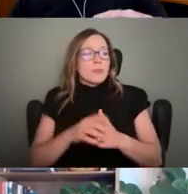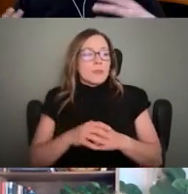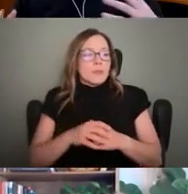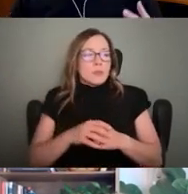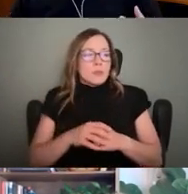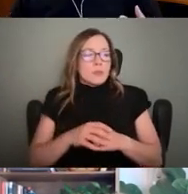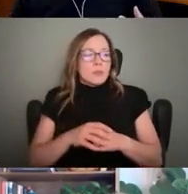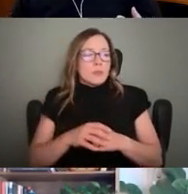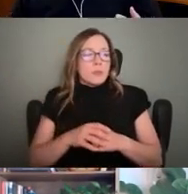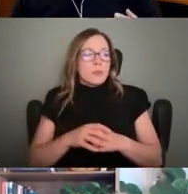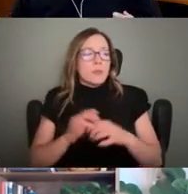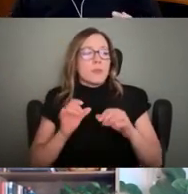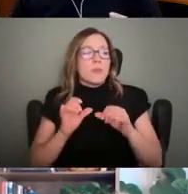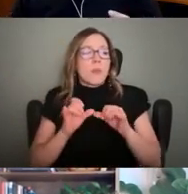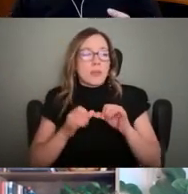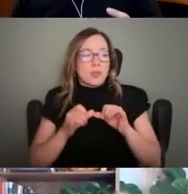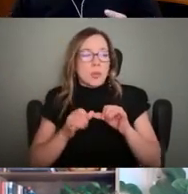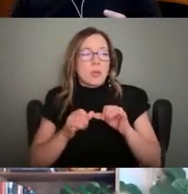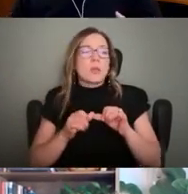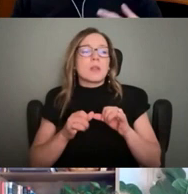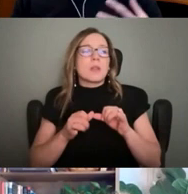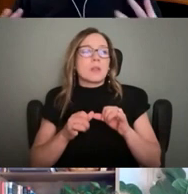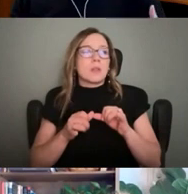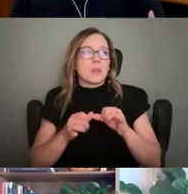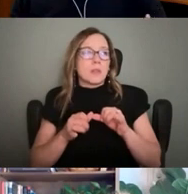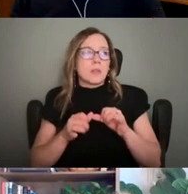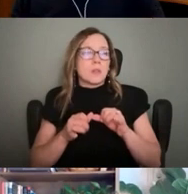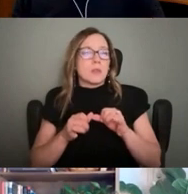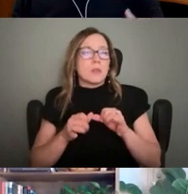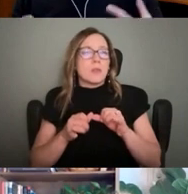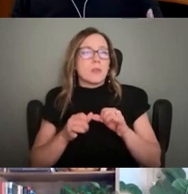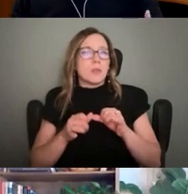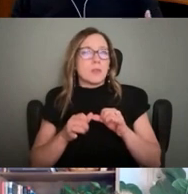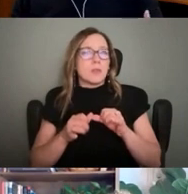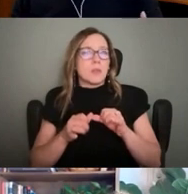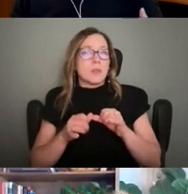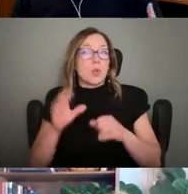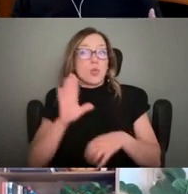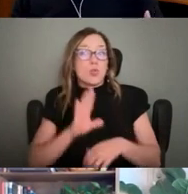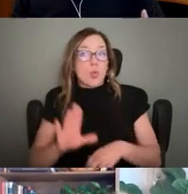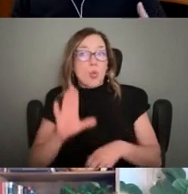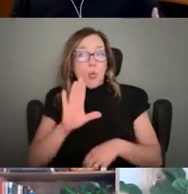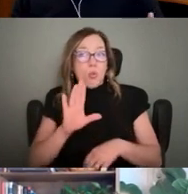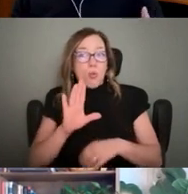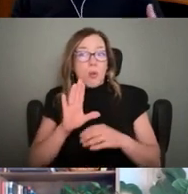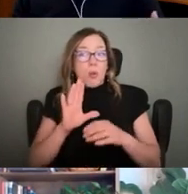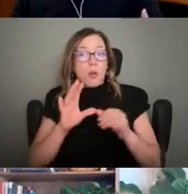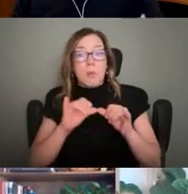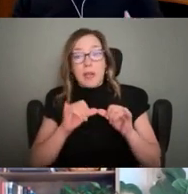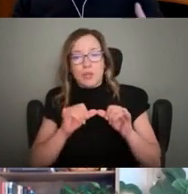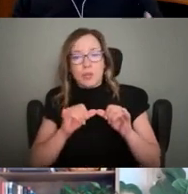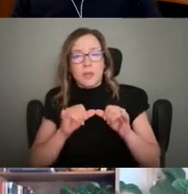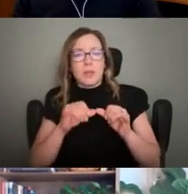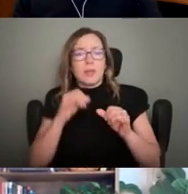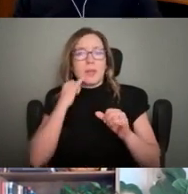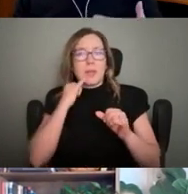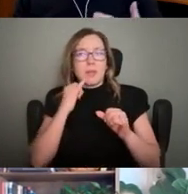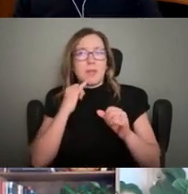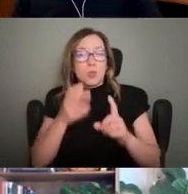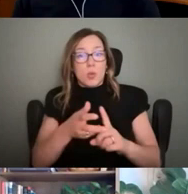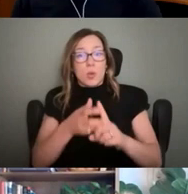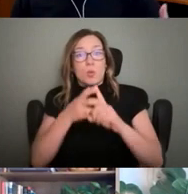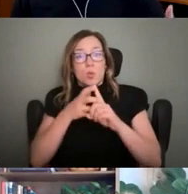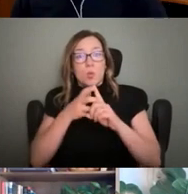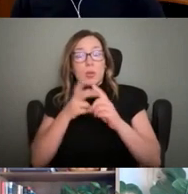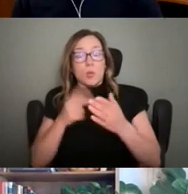the metric will be sort of what your, it's sort of your metric, right? So if you're recruiting into a program, it